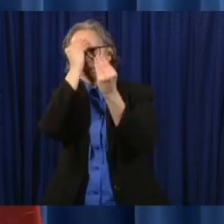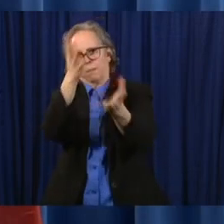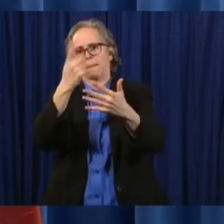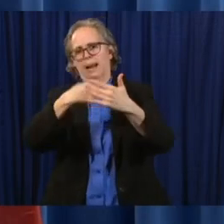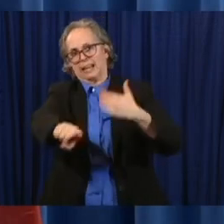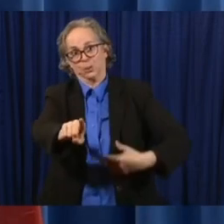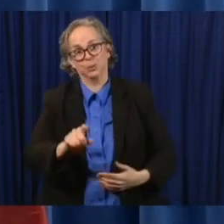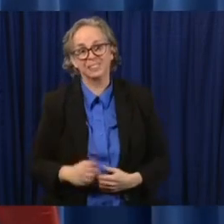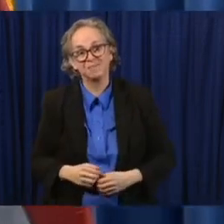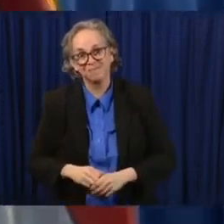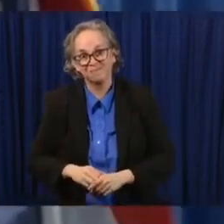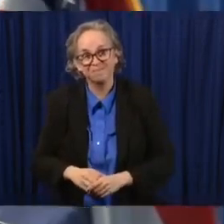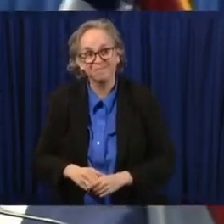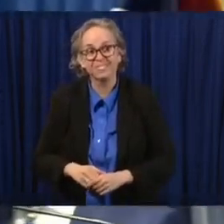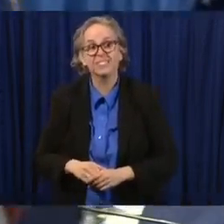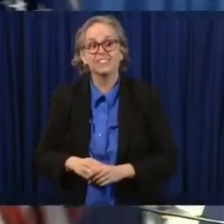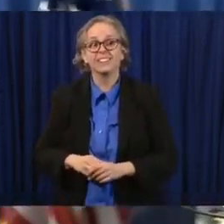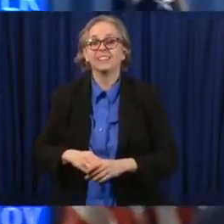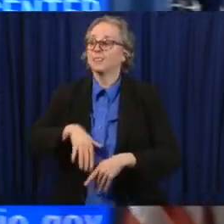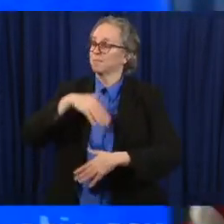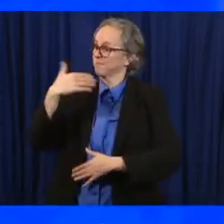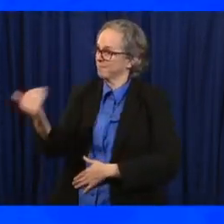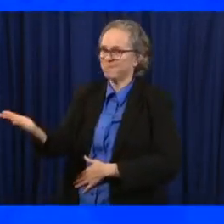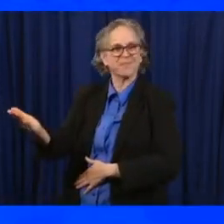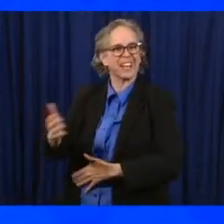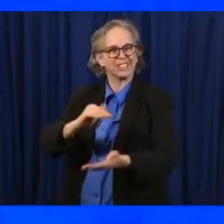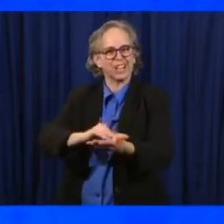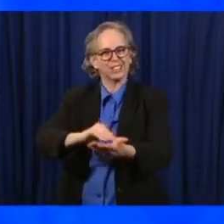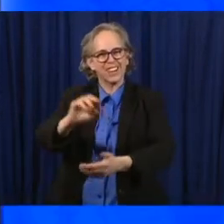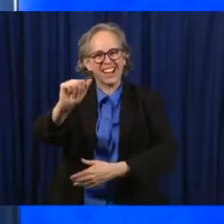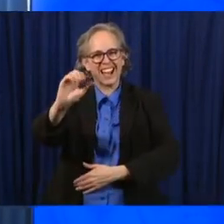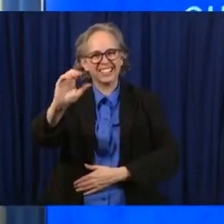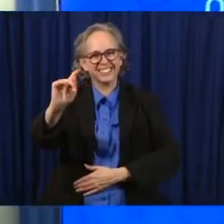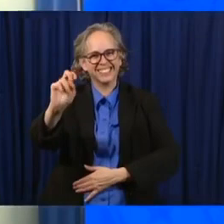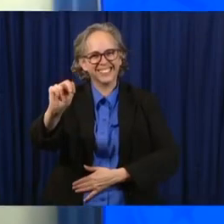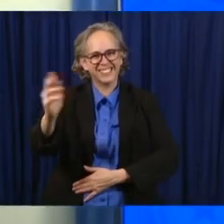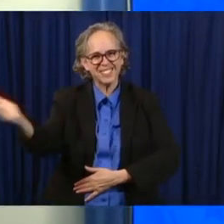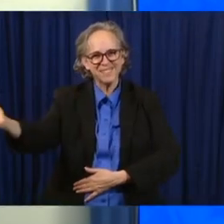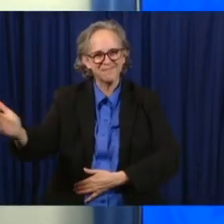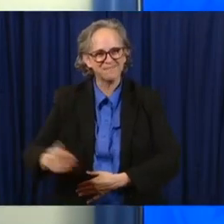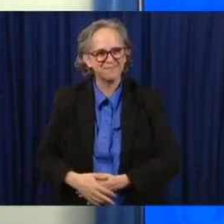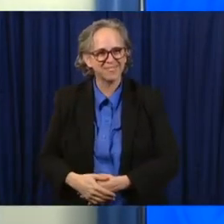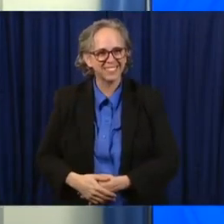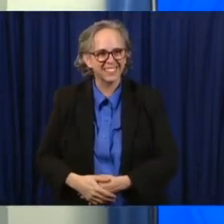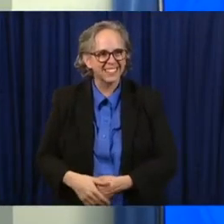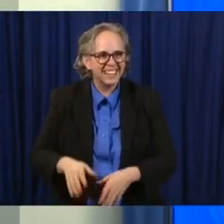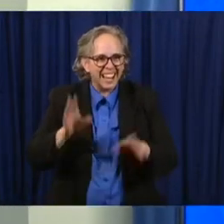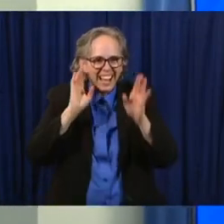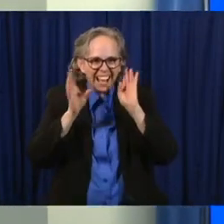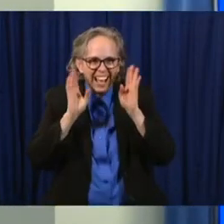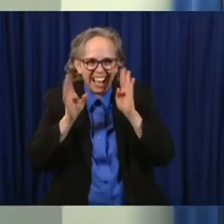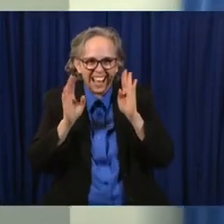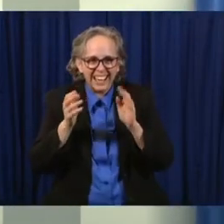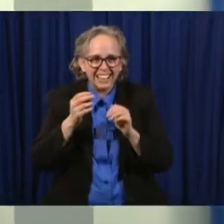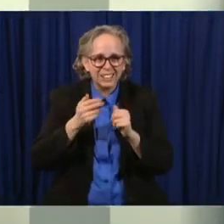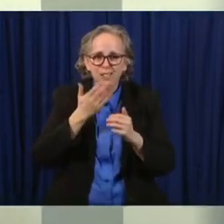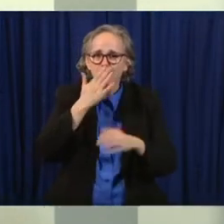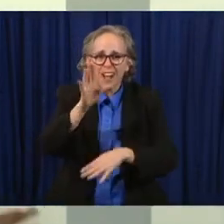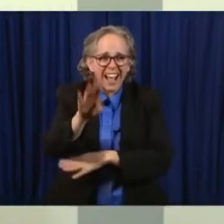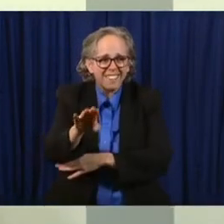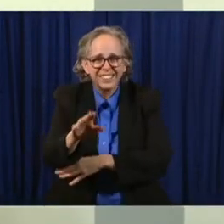Dr. Acton. Well, thank you, Governor. Hi, everyone. Good afternoon. I don't think I could